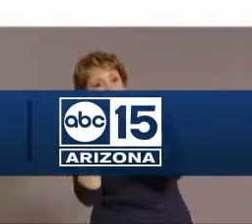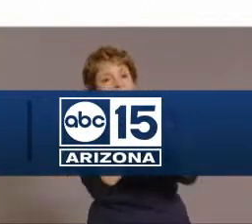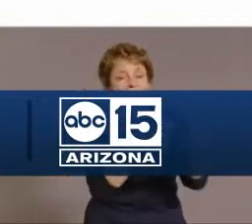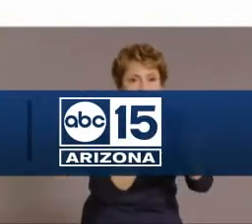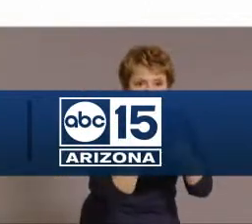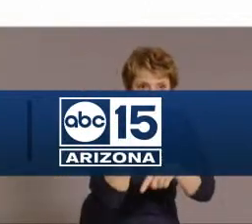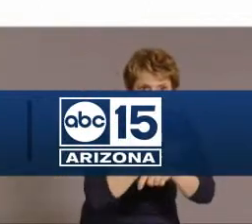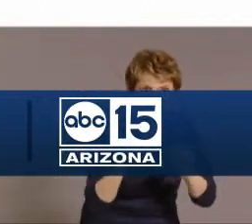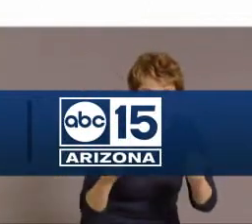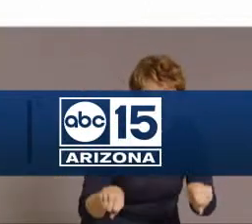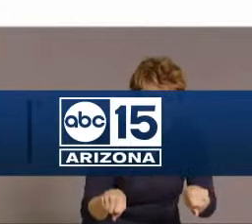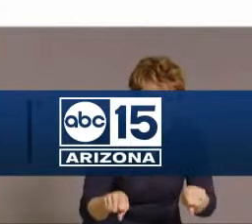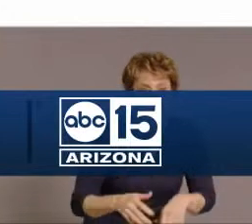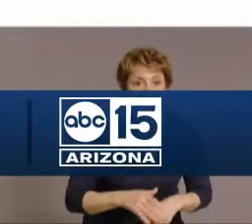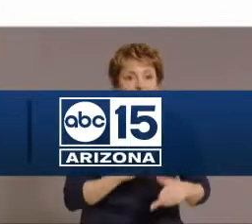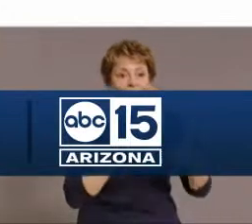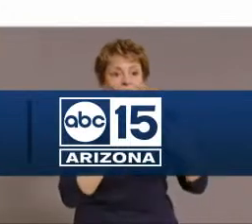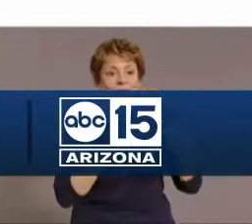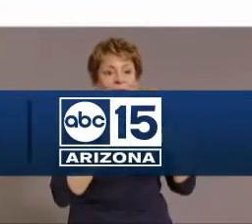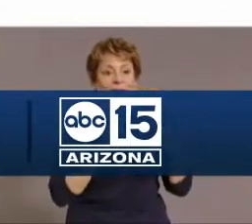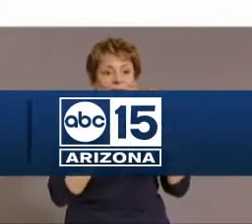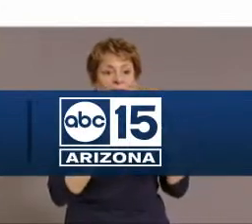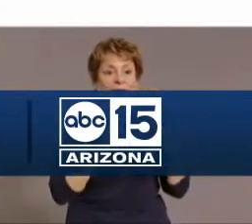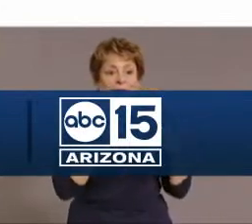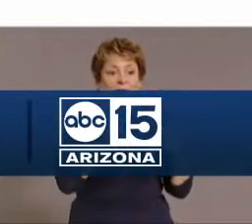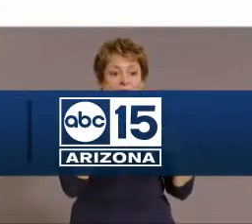azdhs.gov/findvaccine to find a same-day appointment.